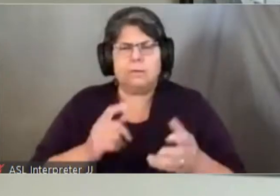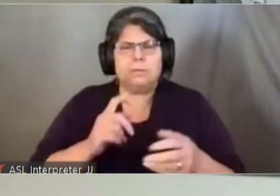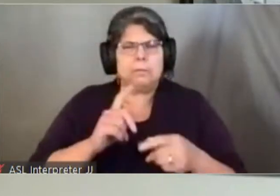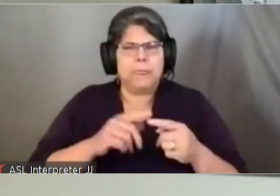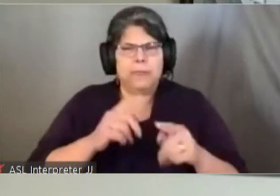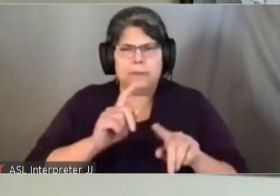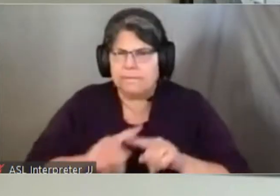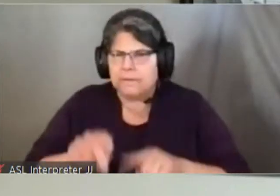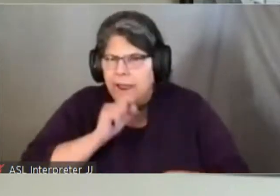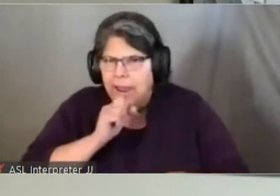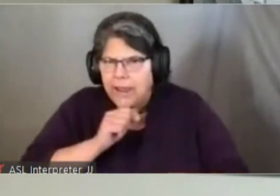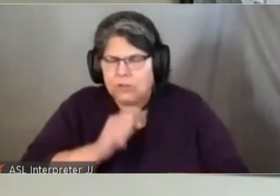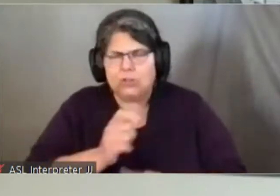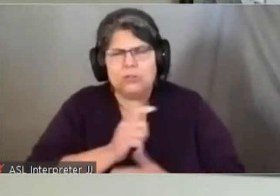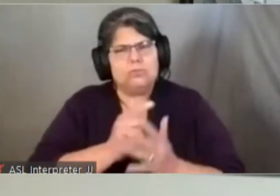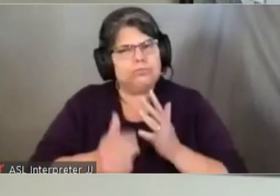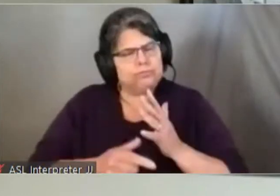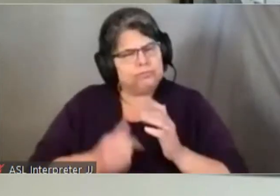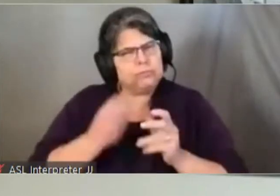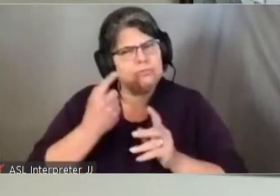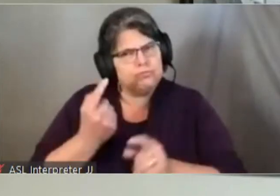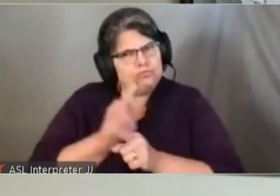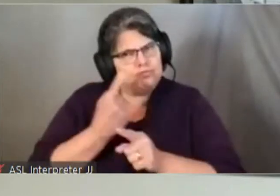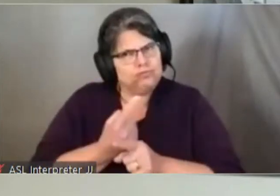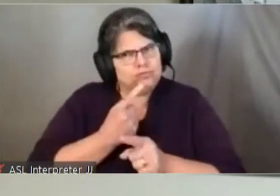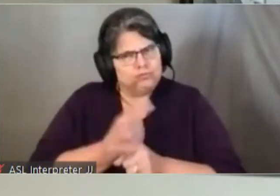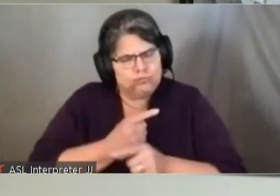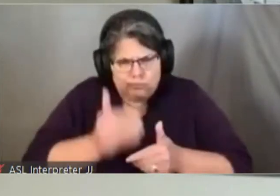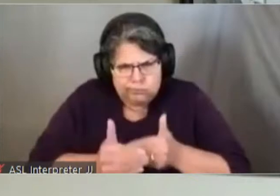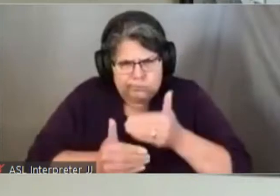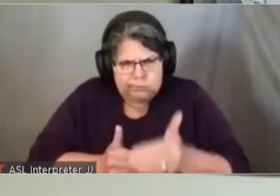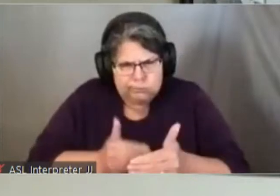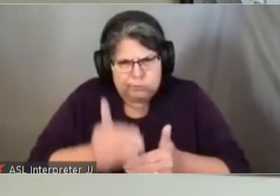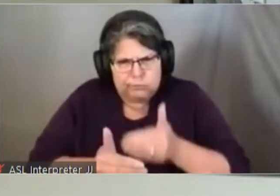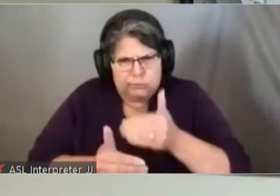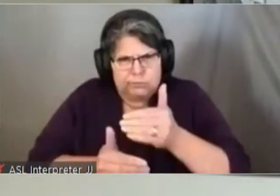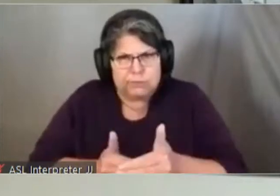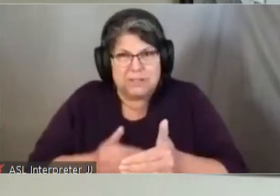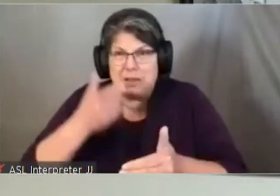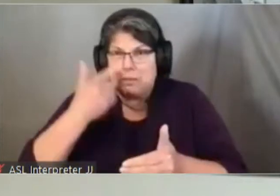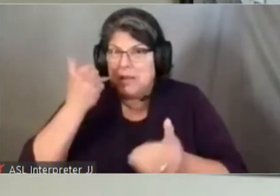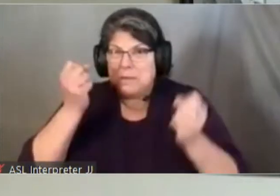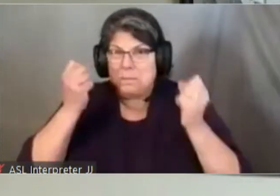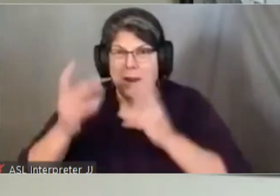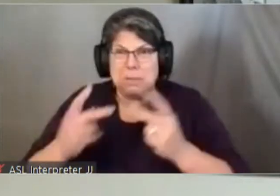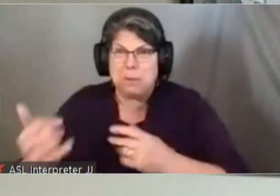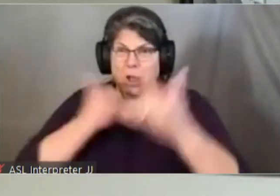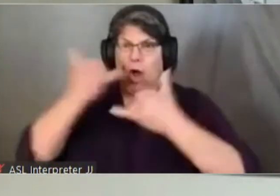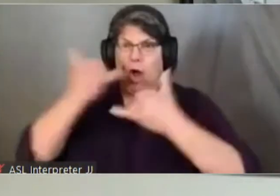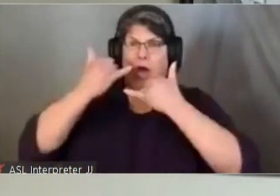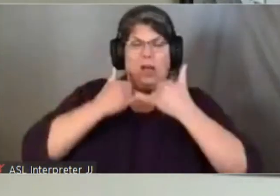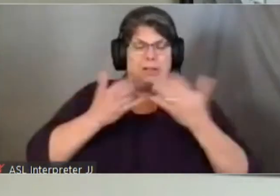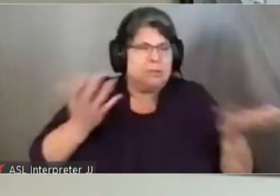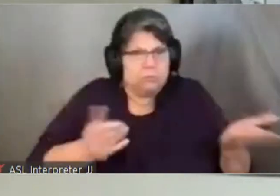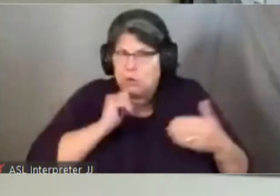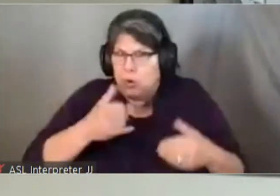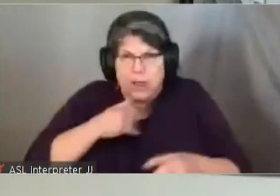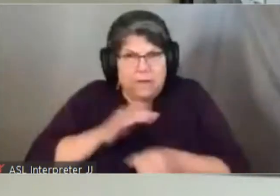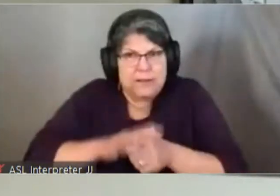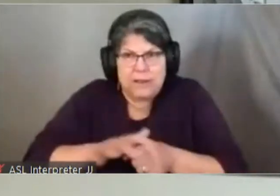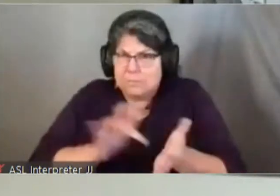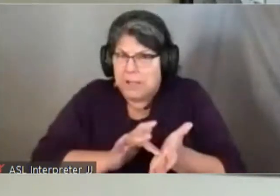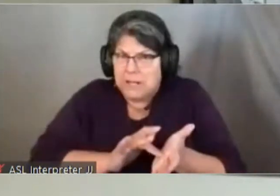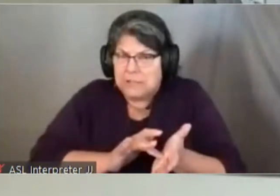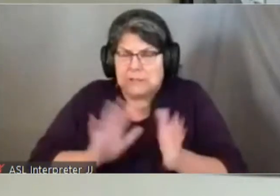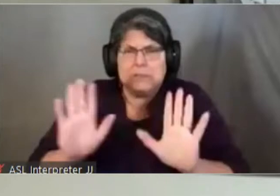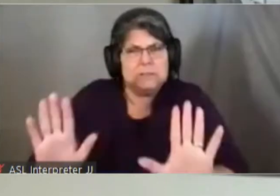a systematic way, because we have already experienced when people flood the lines and we just don't have the vaccines. And we want to make sure